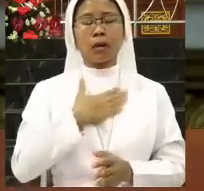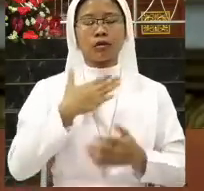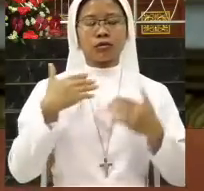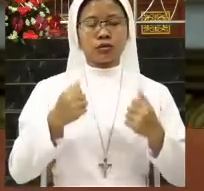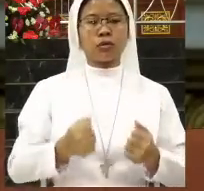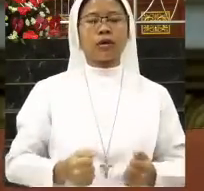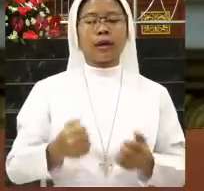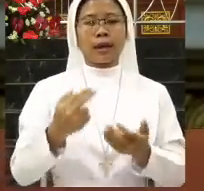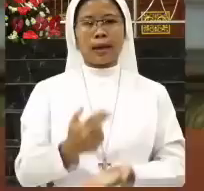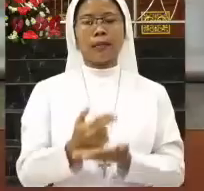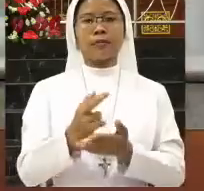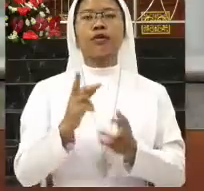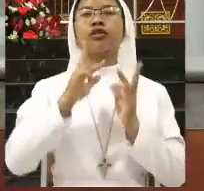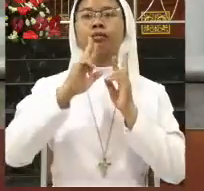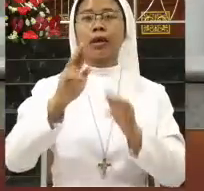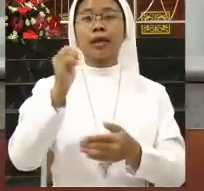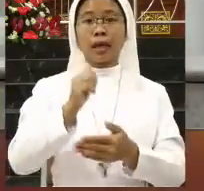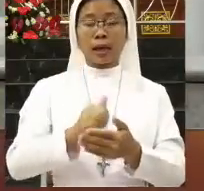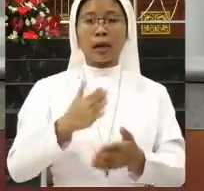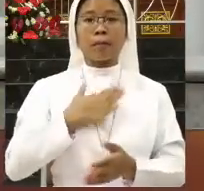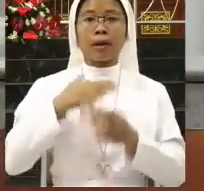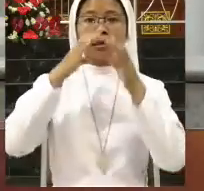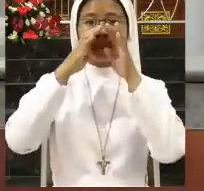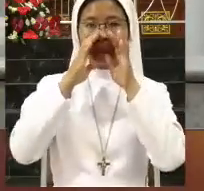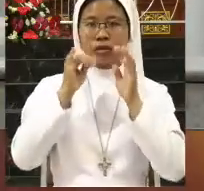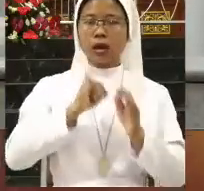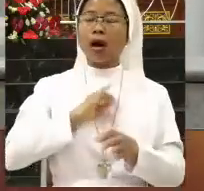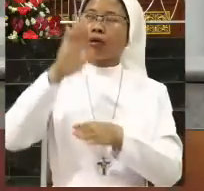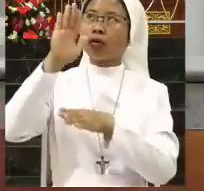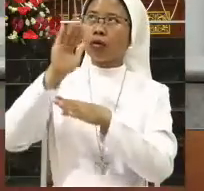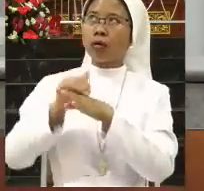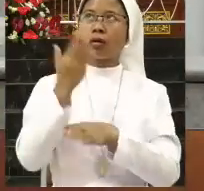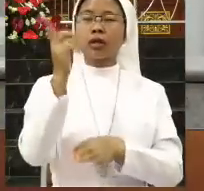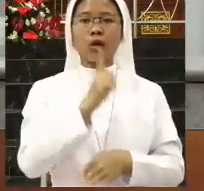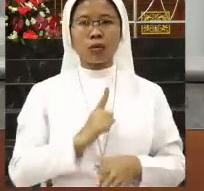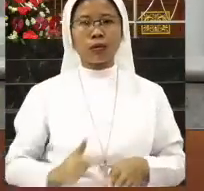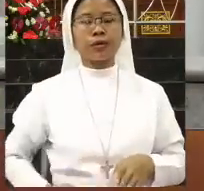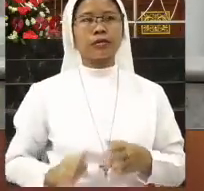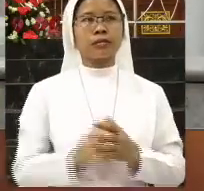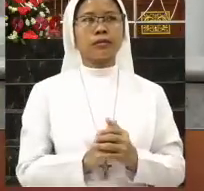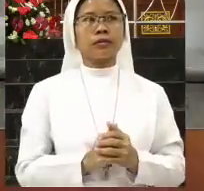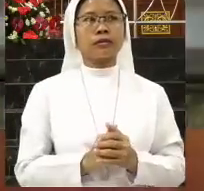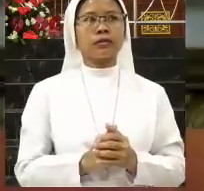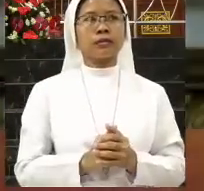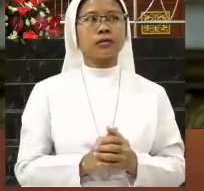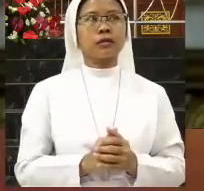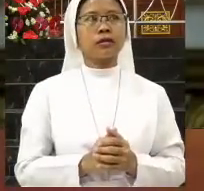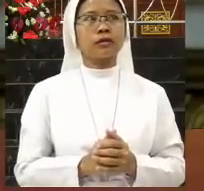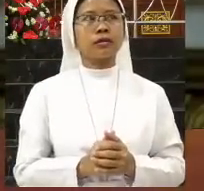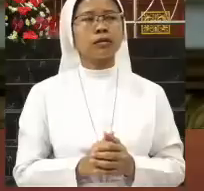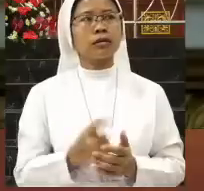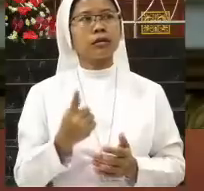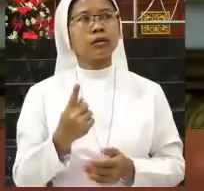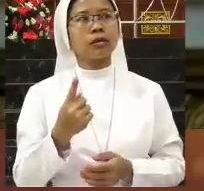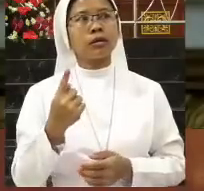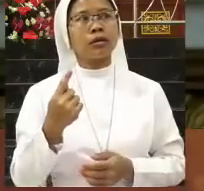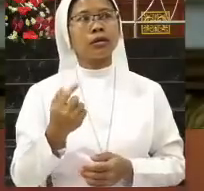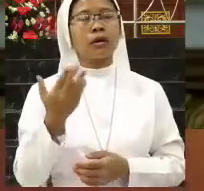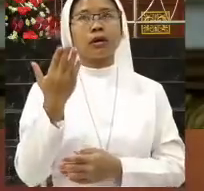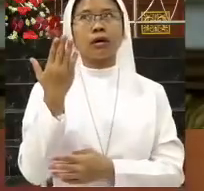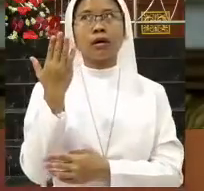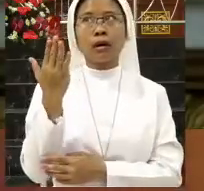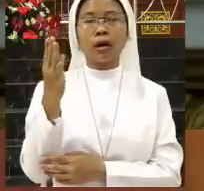stronghold. In my distress, I called upon the Lord. The breakers of death